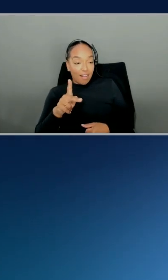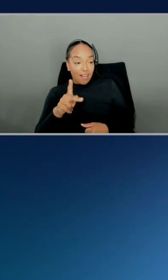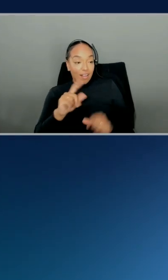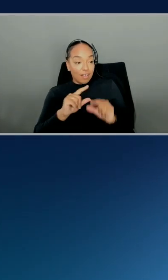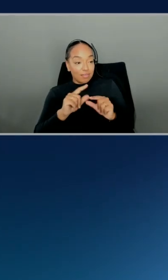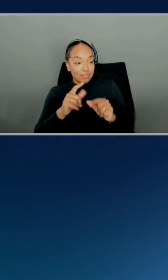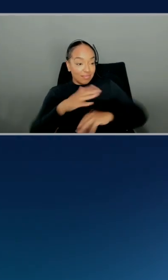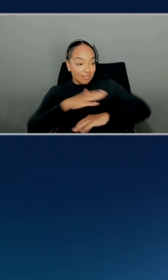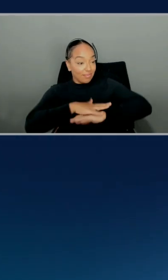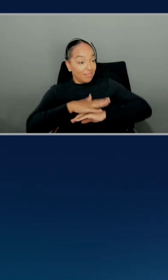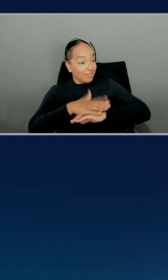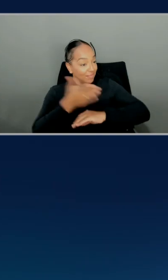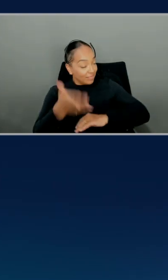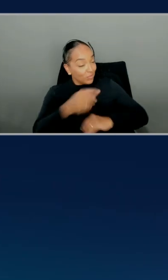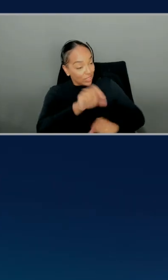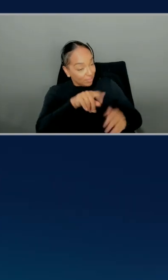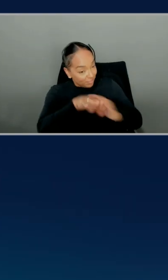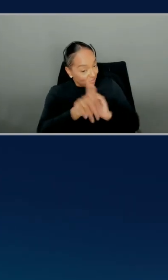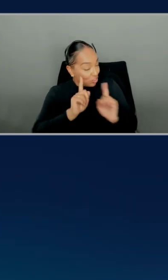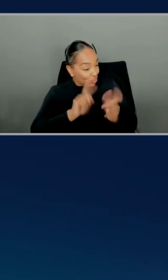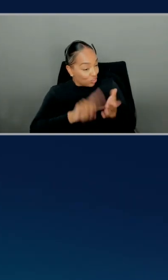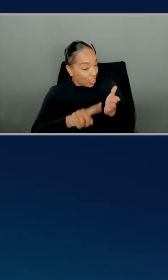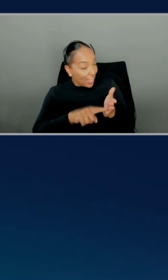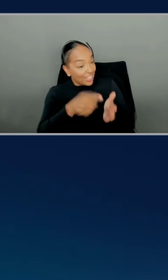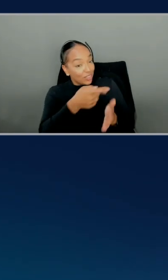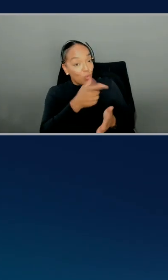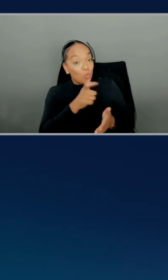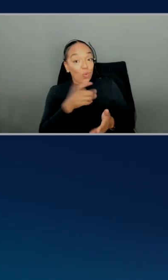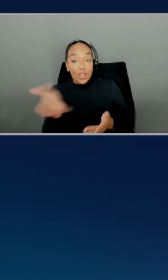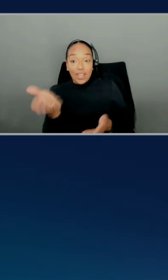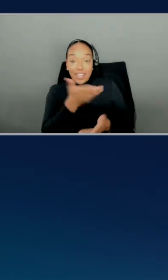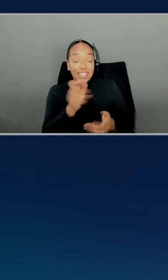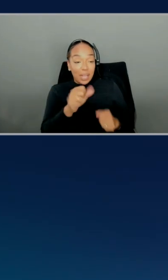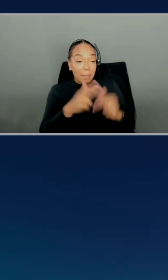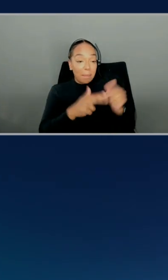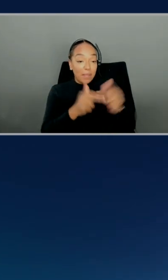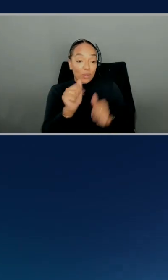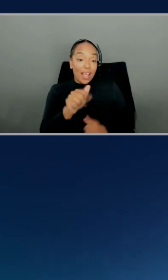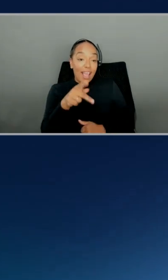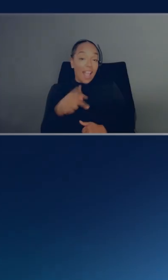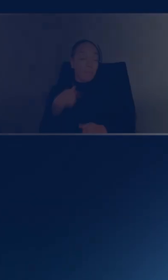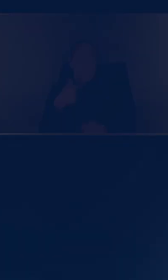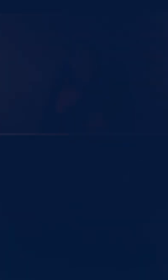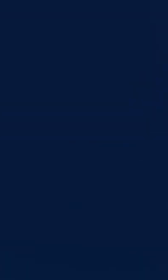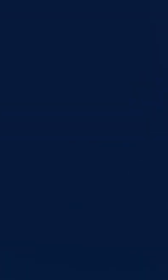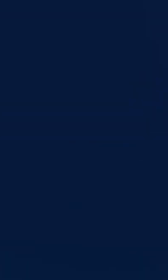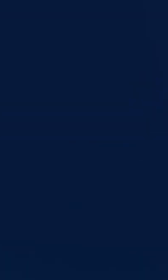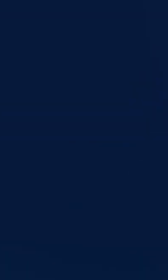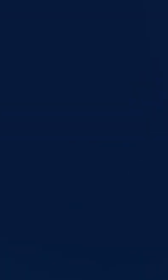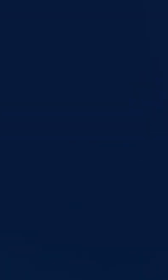out, right? Yes. All right. Thank you both for joining us. Thank you. We got to run. We'll be right back.